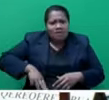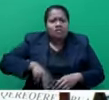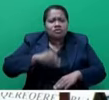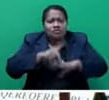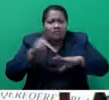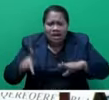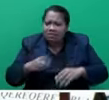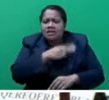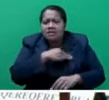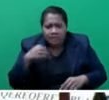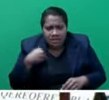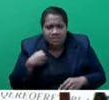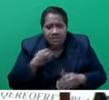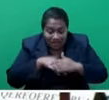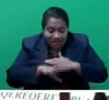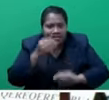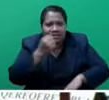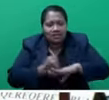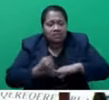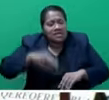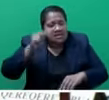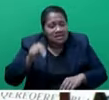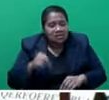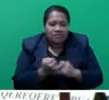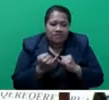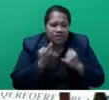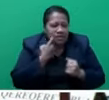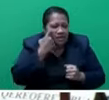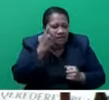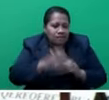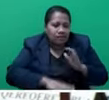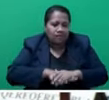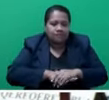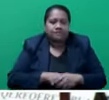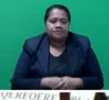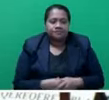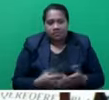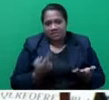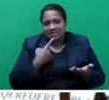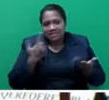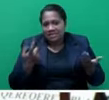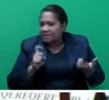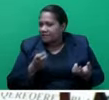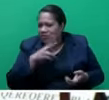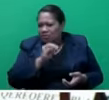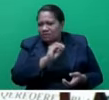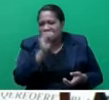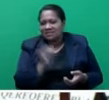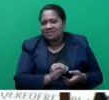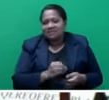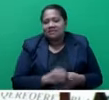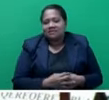the ministers in government need to be very, very careful. Let's say if it was 20%, Mr. Speaker. Let's say